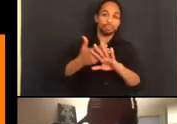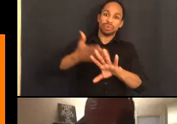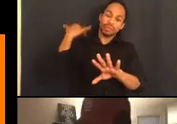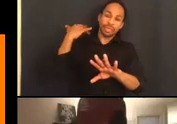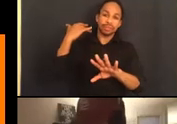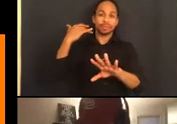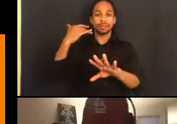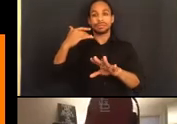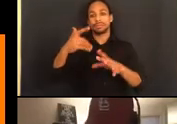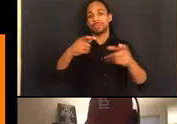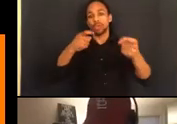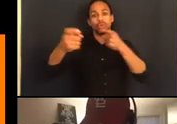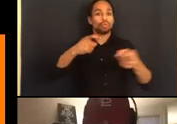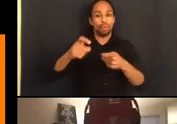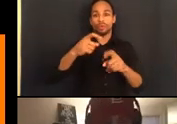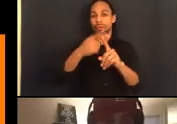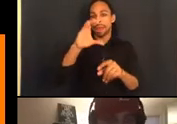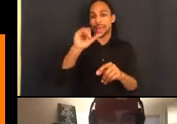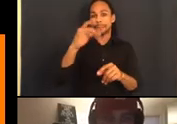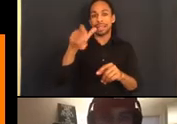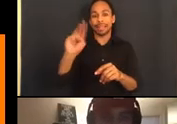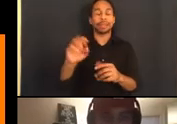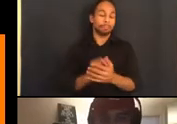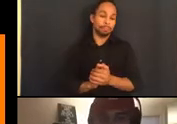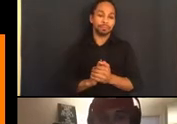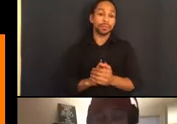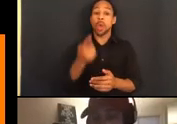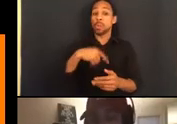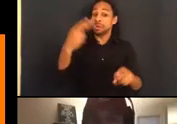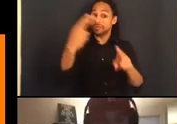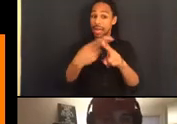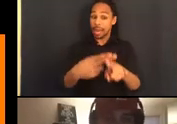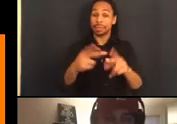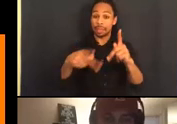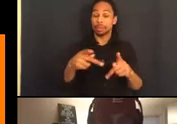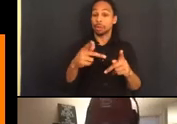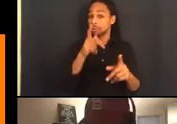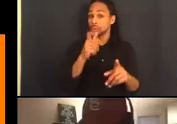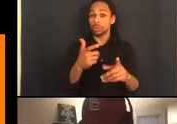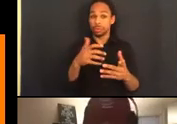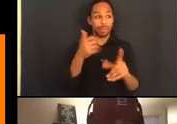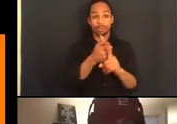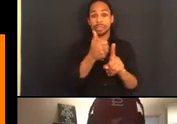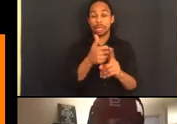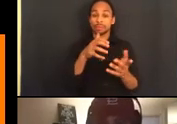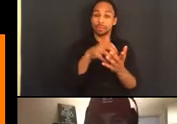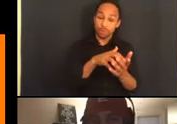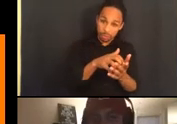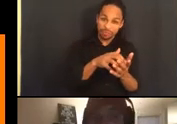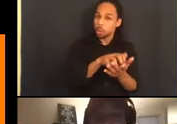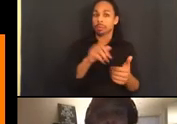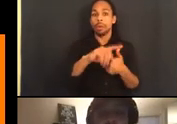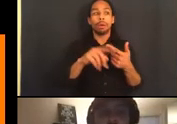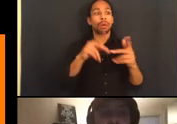Also, now we have named disabled people in this moment as people that are vulnerable, people with pre-existing conditions, people with medical